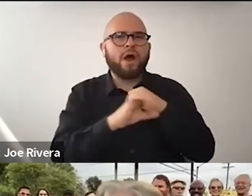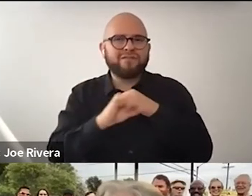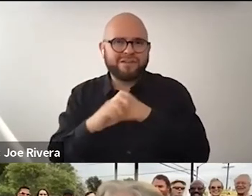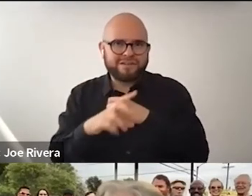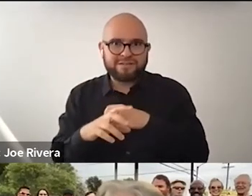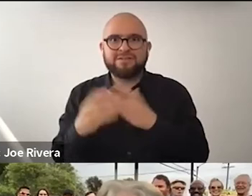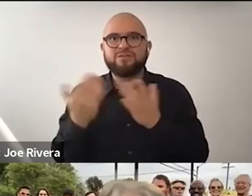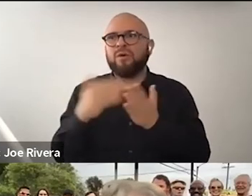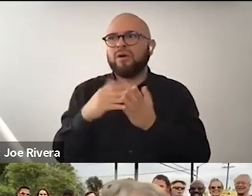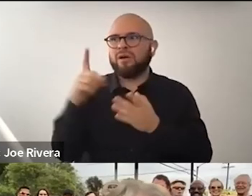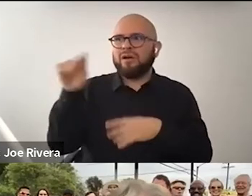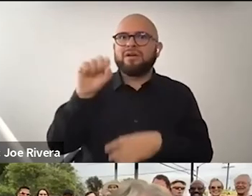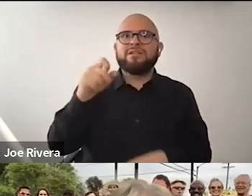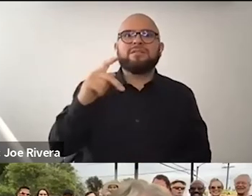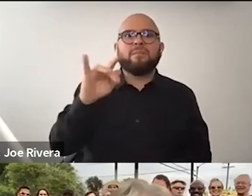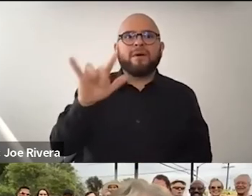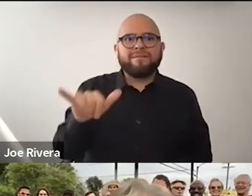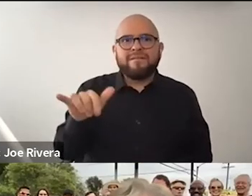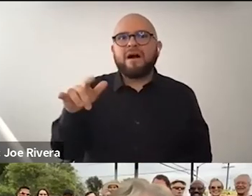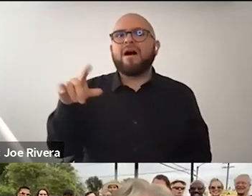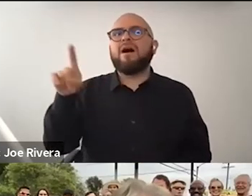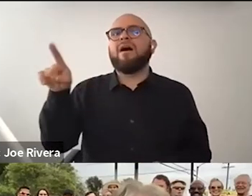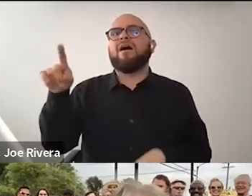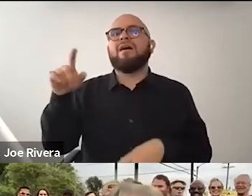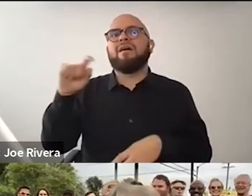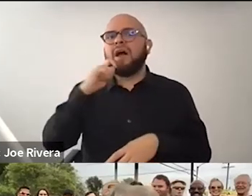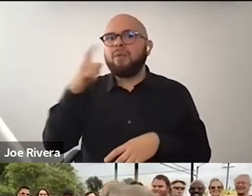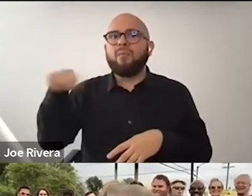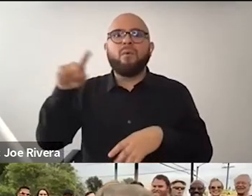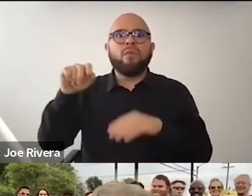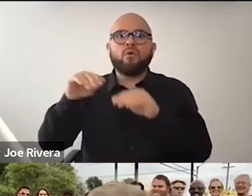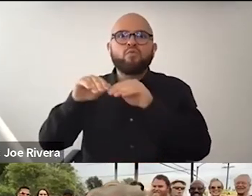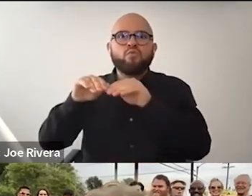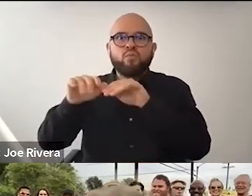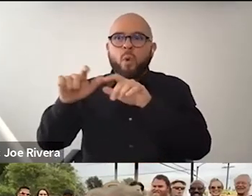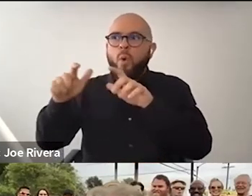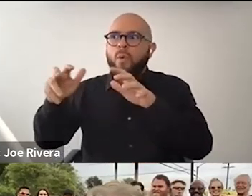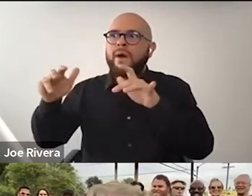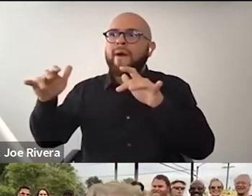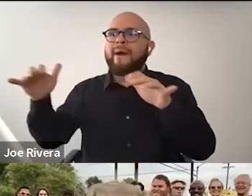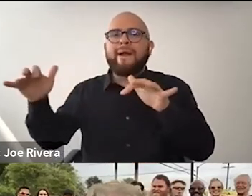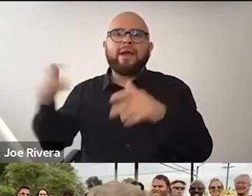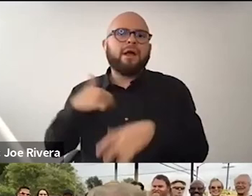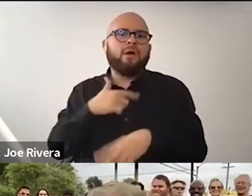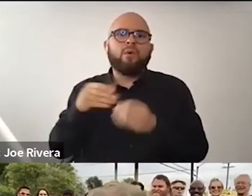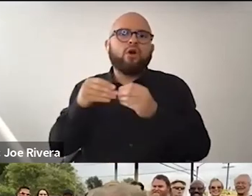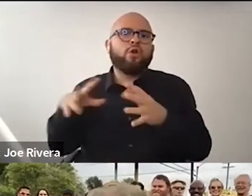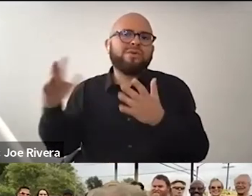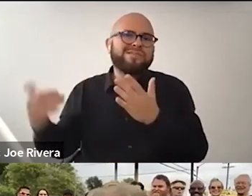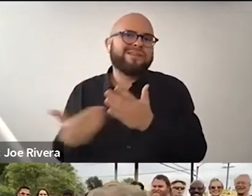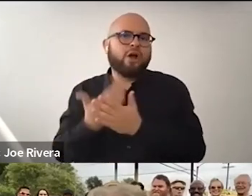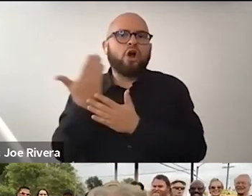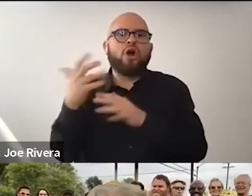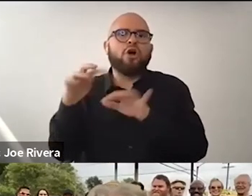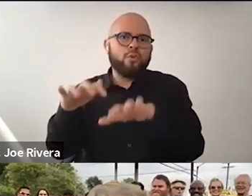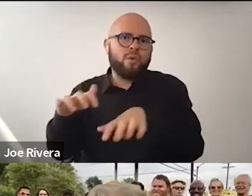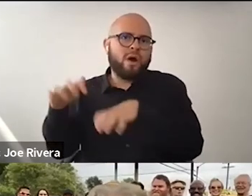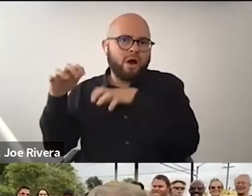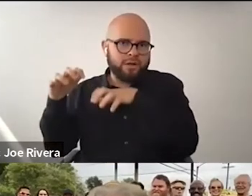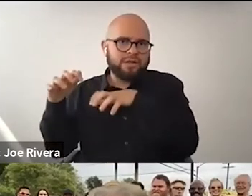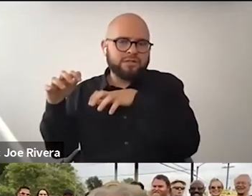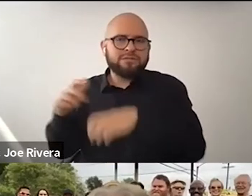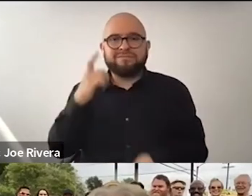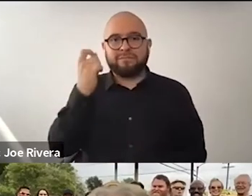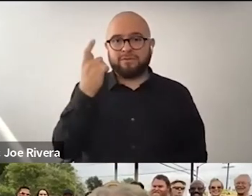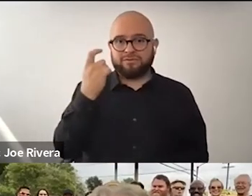we are losing our new audience. We still may have in public radio, we have our 40-year-olds, our late 30s and 40s